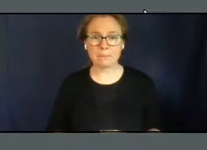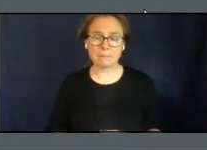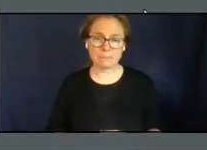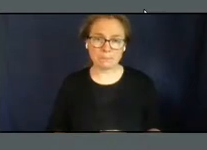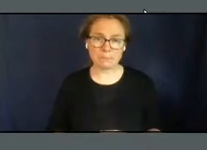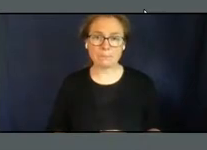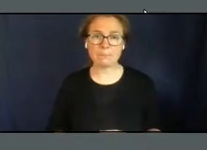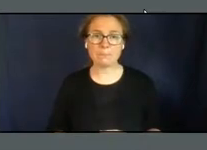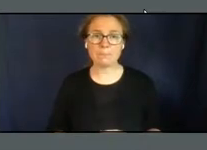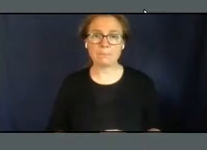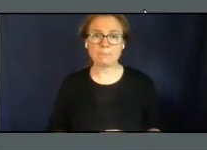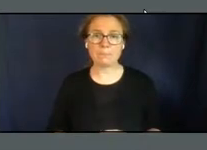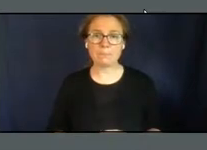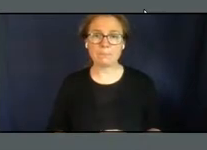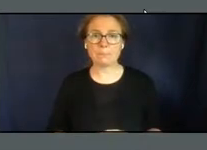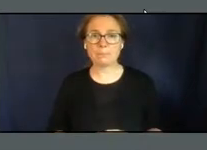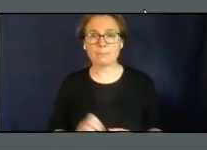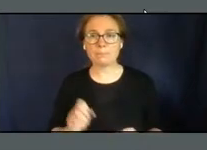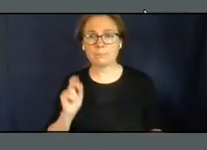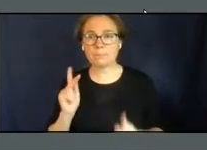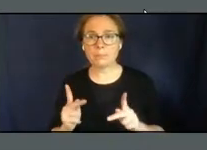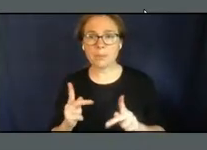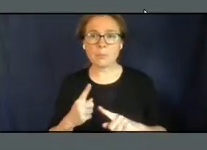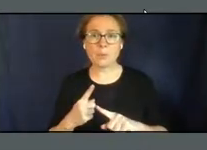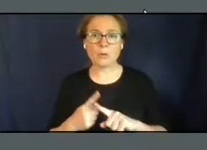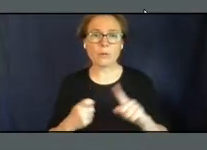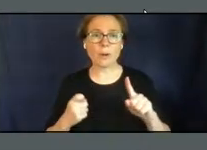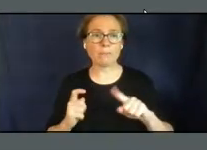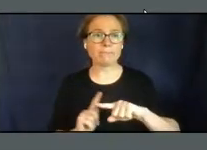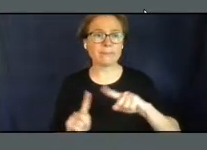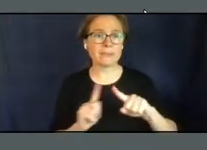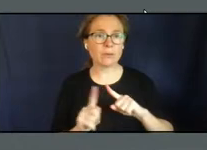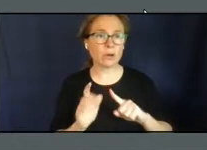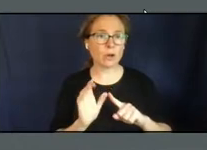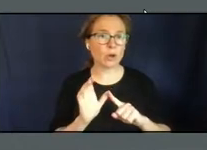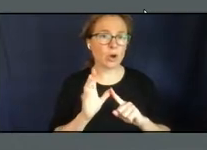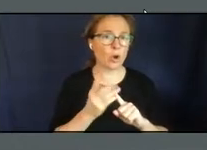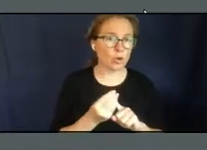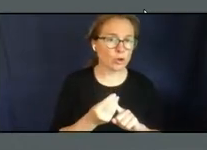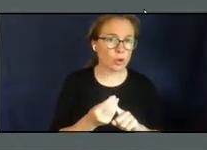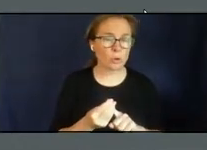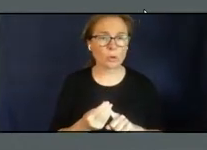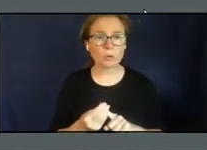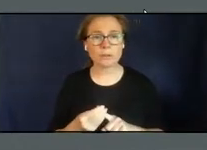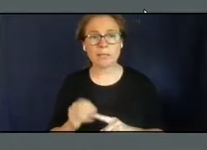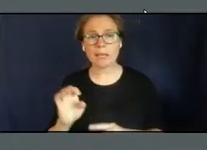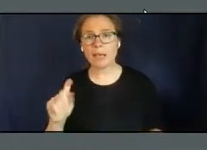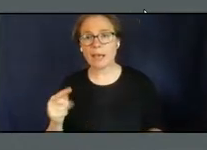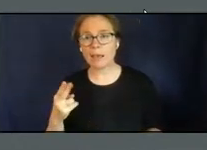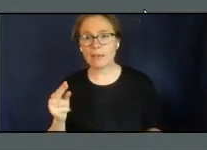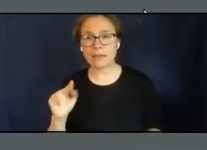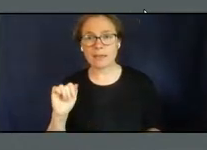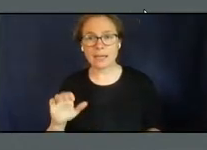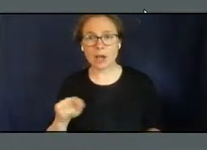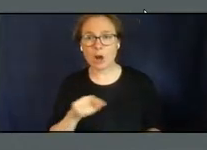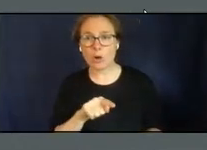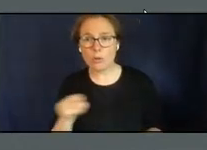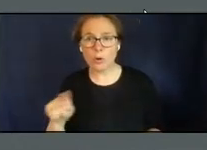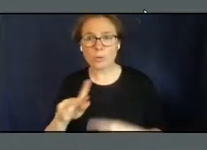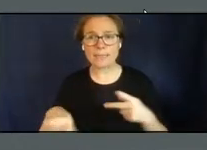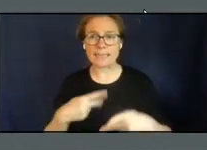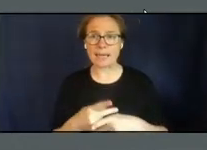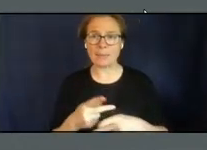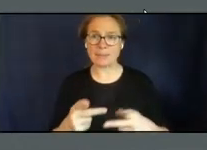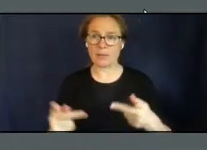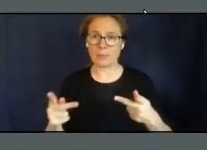people of different cultures and different ethnicities in those types of facilities. And it says something to